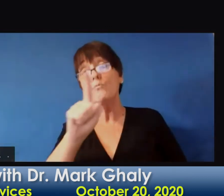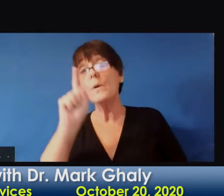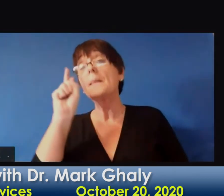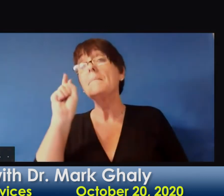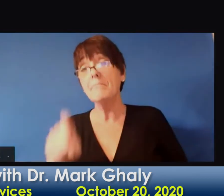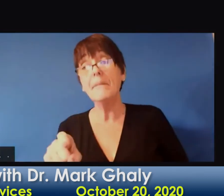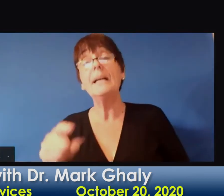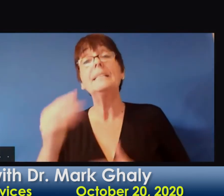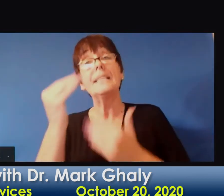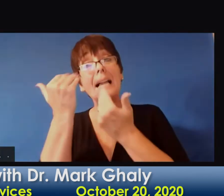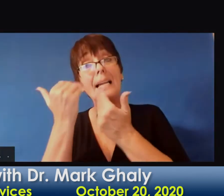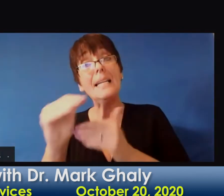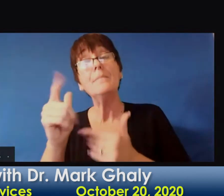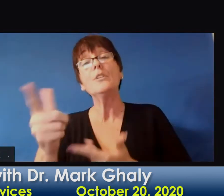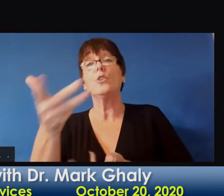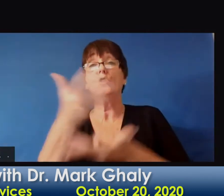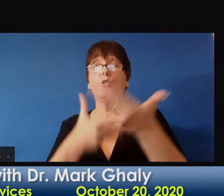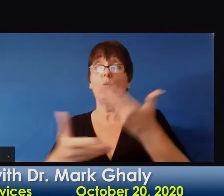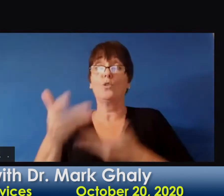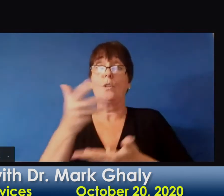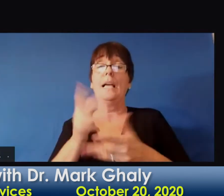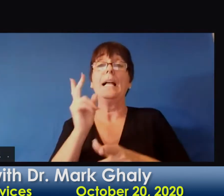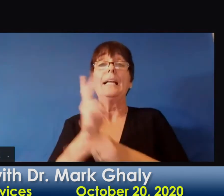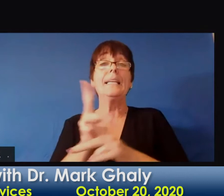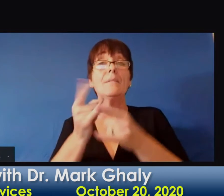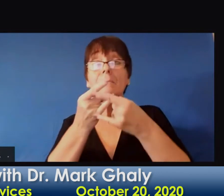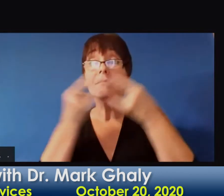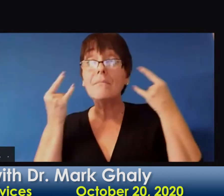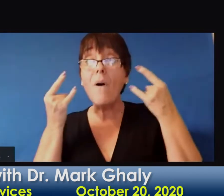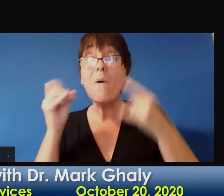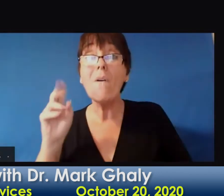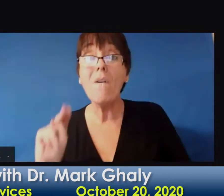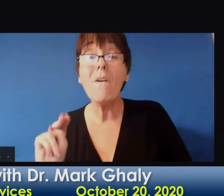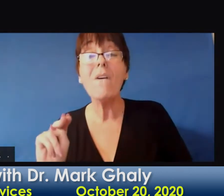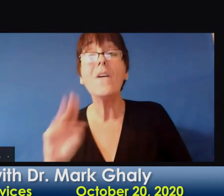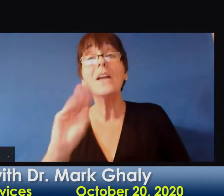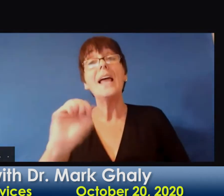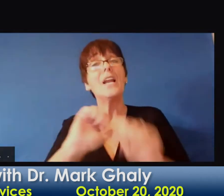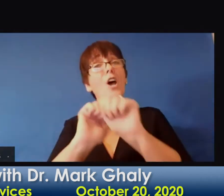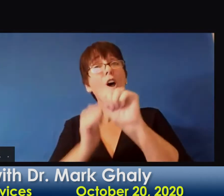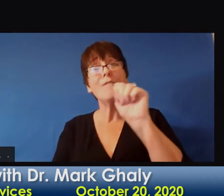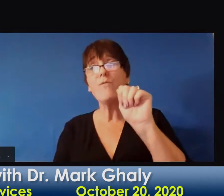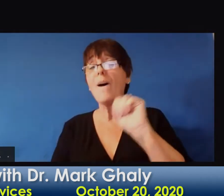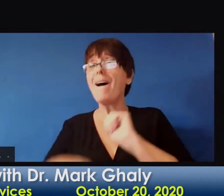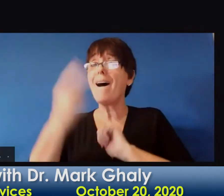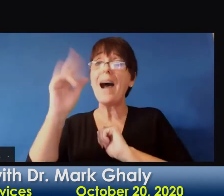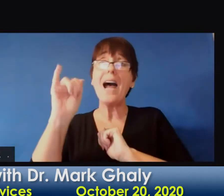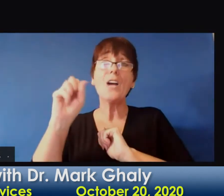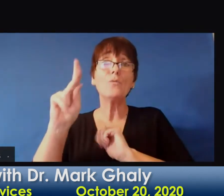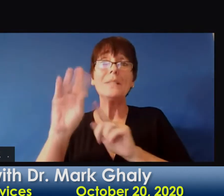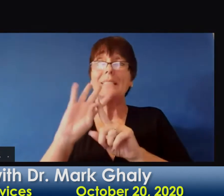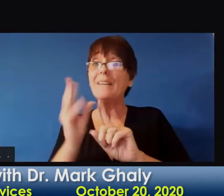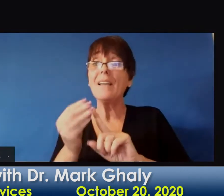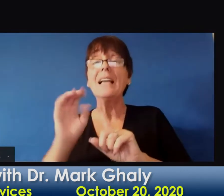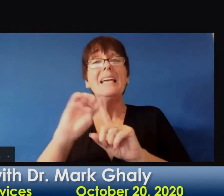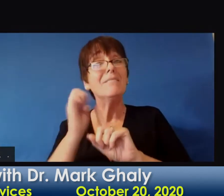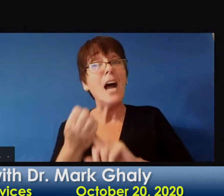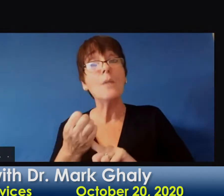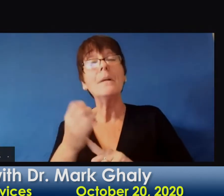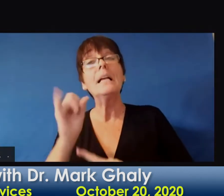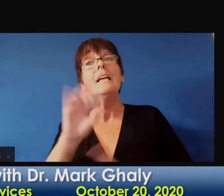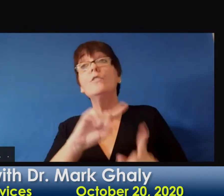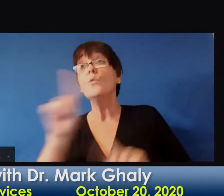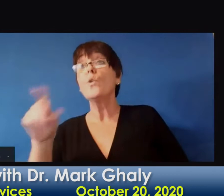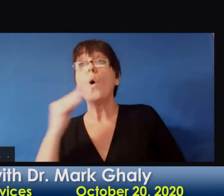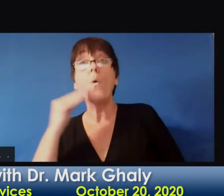to limit our mixing, keep our face covering on, and avoid any of the high risk environments. So if we do end up going